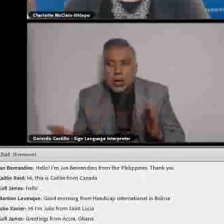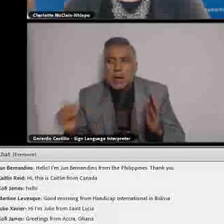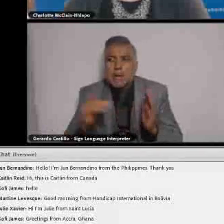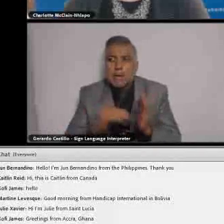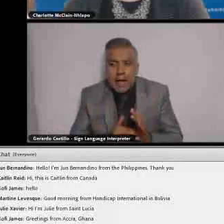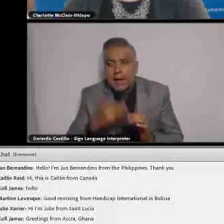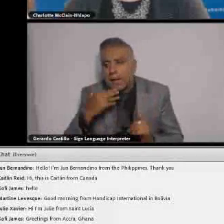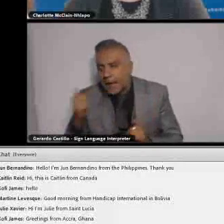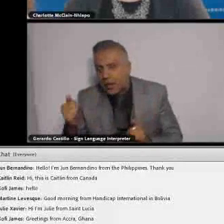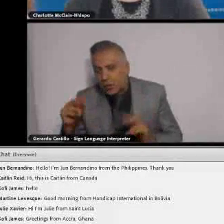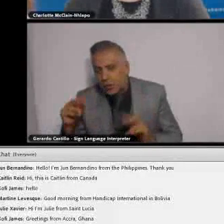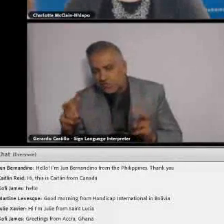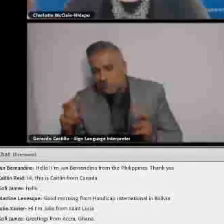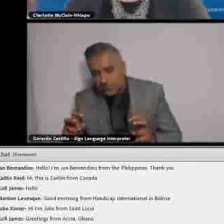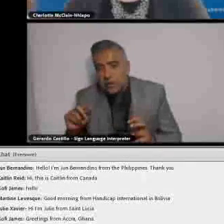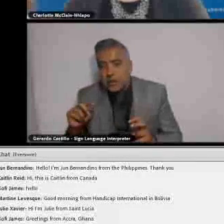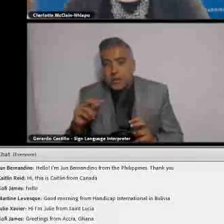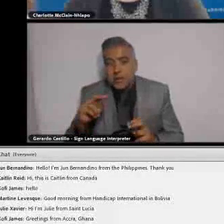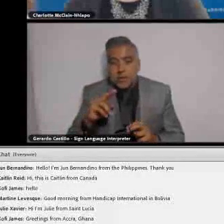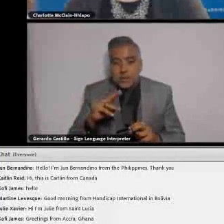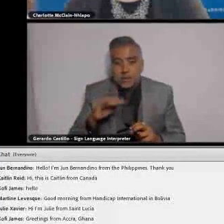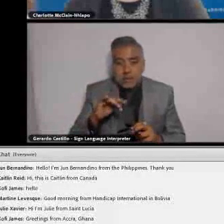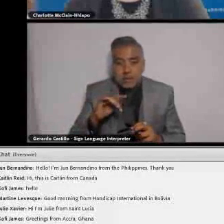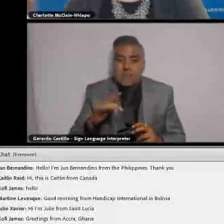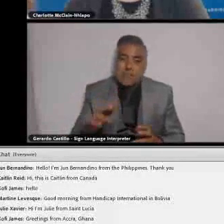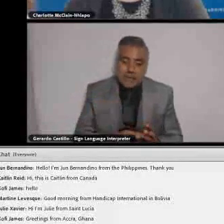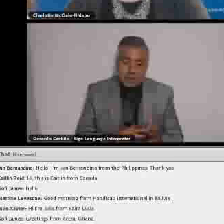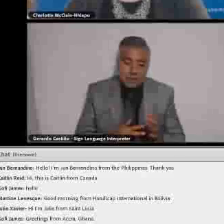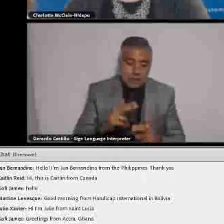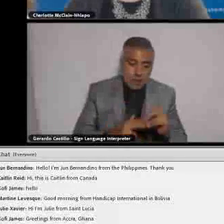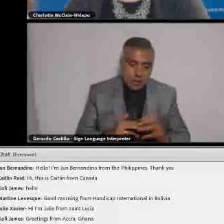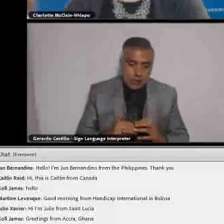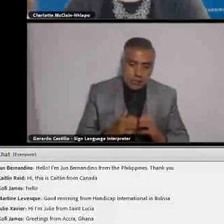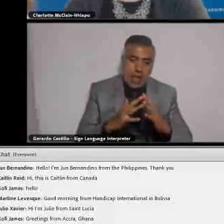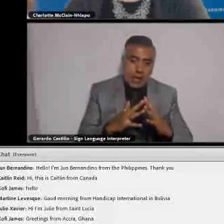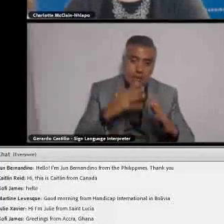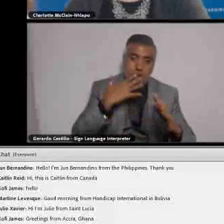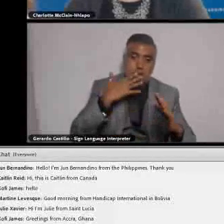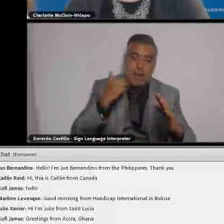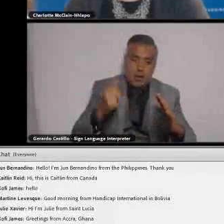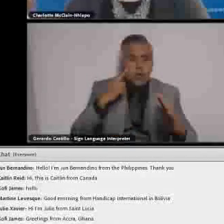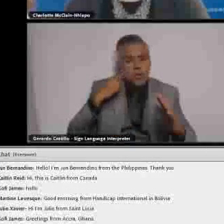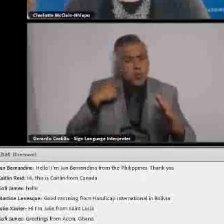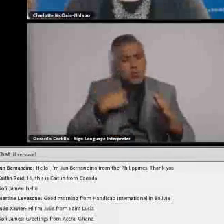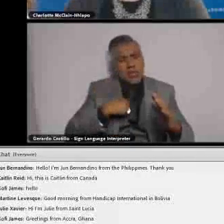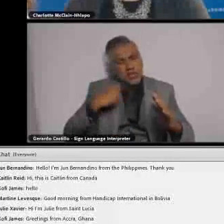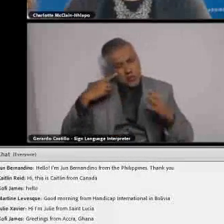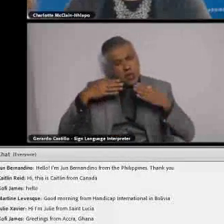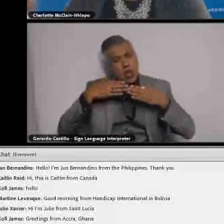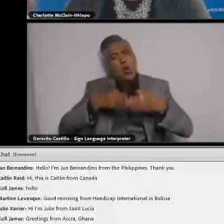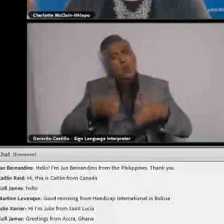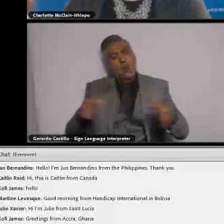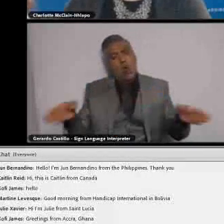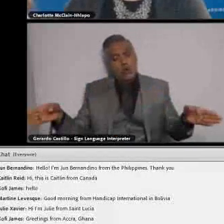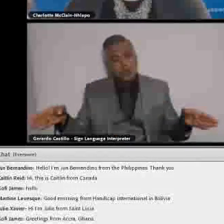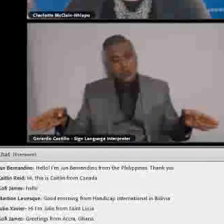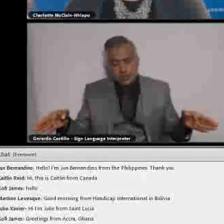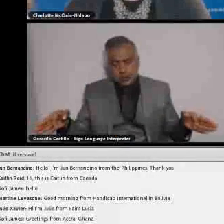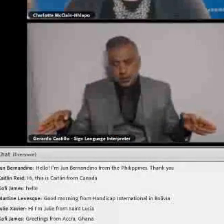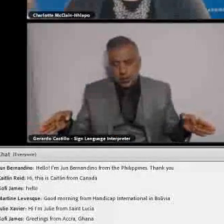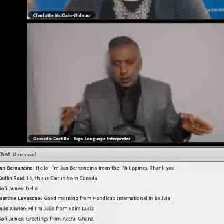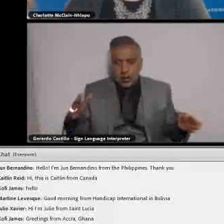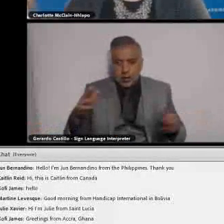tends to be taken as build back physically better, but we also need to think of it in a broader sense of the term in building